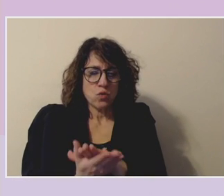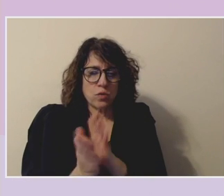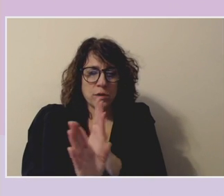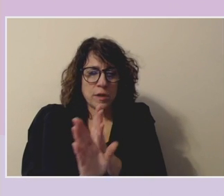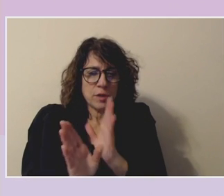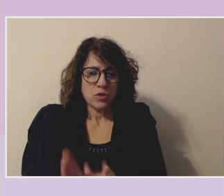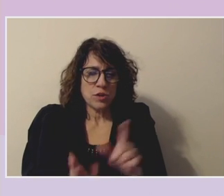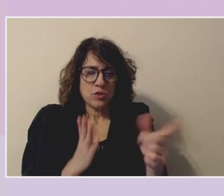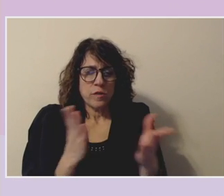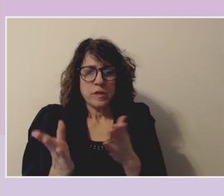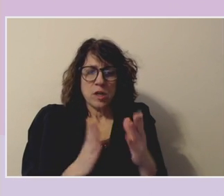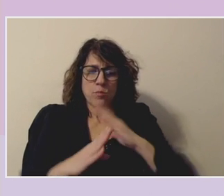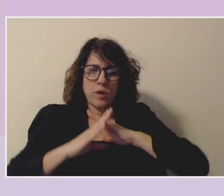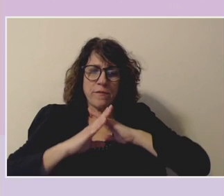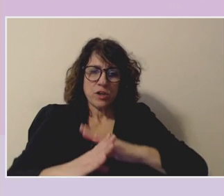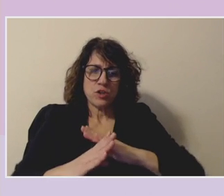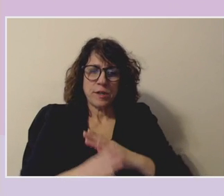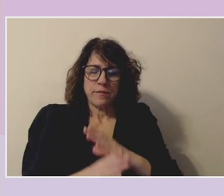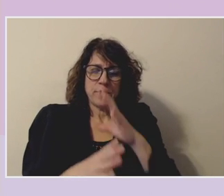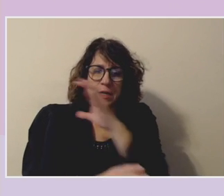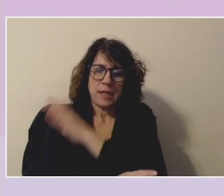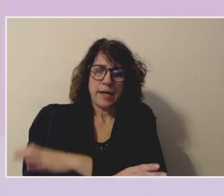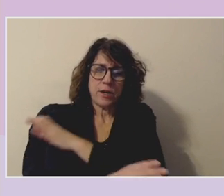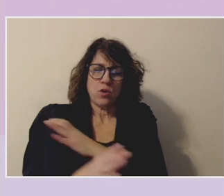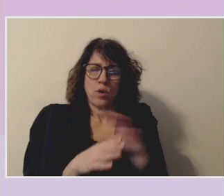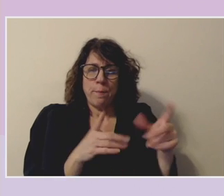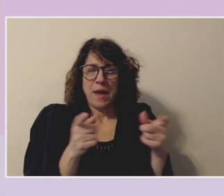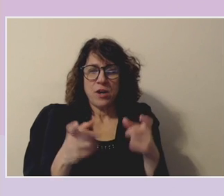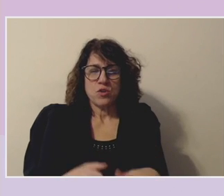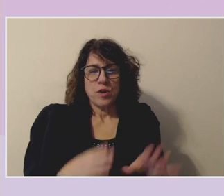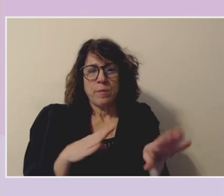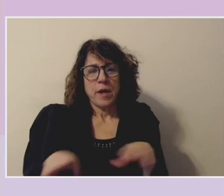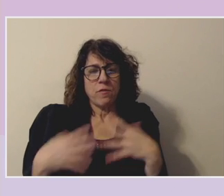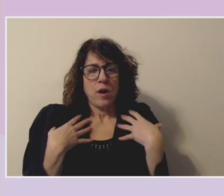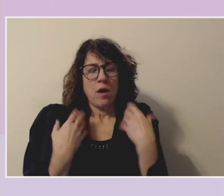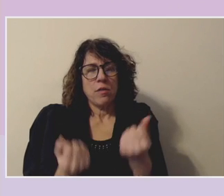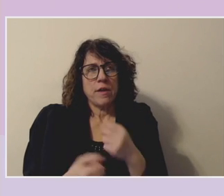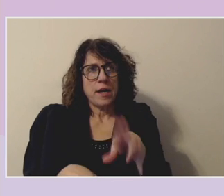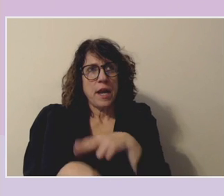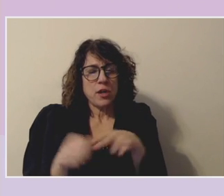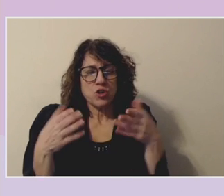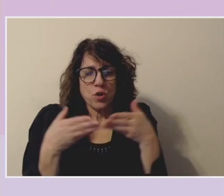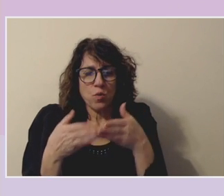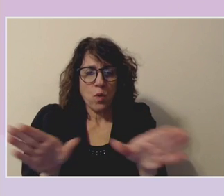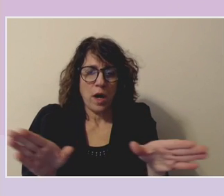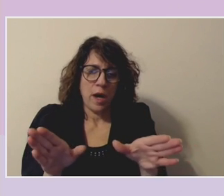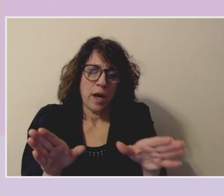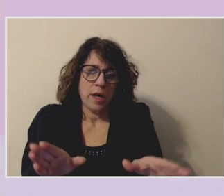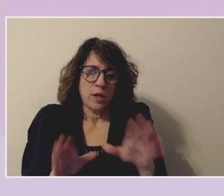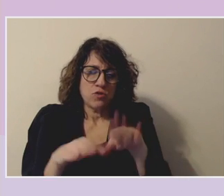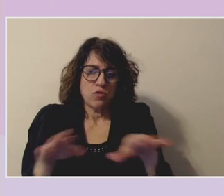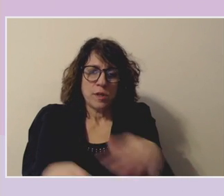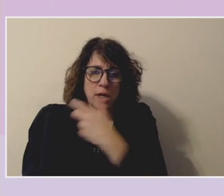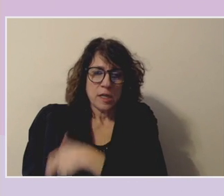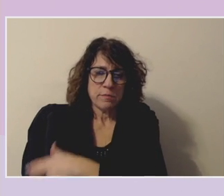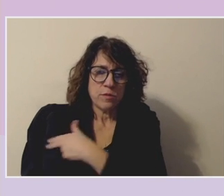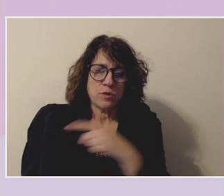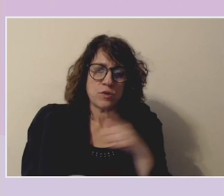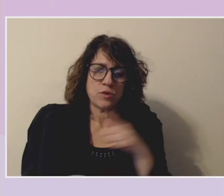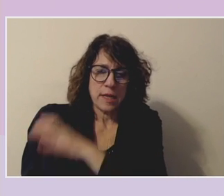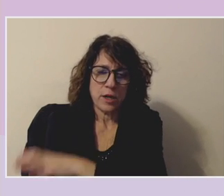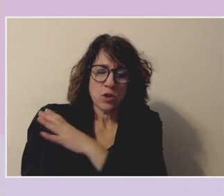health at Nationwide Children's Hospital, and is a clinical assistant professor in the Department of Psychiatry